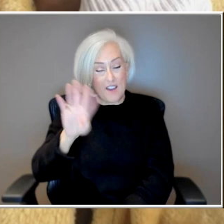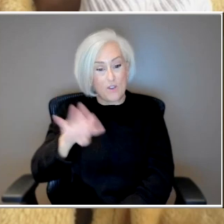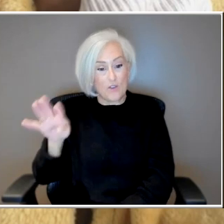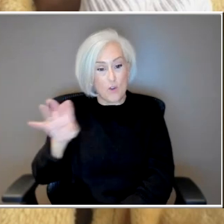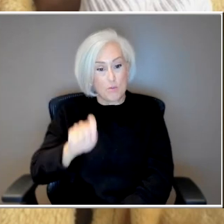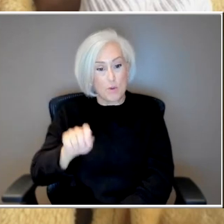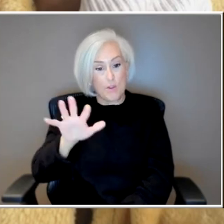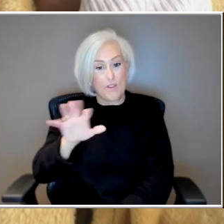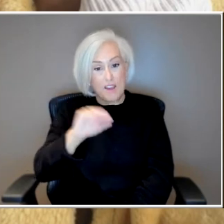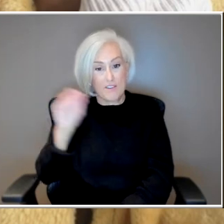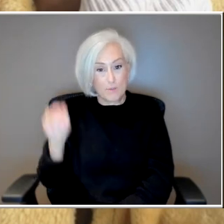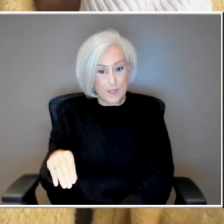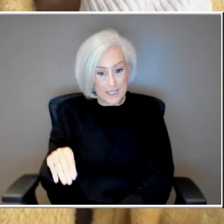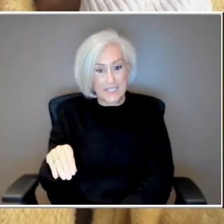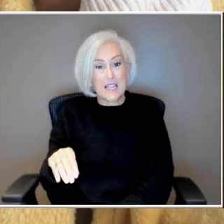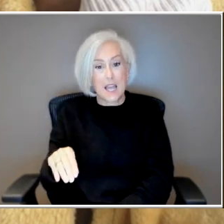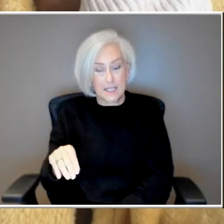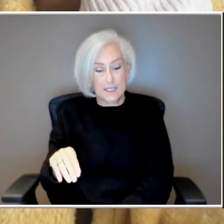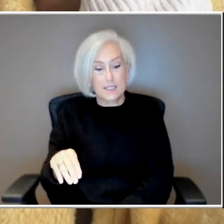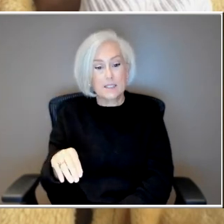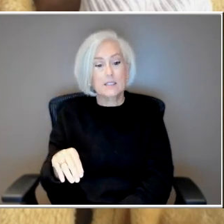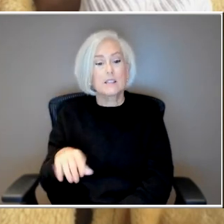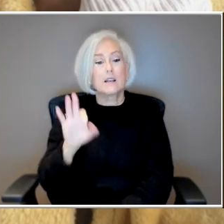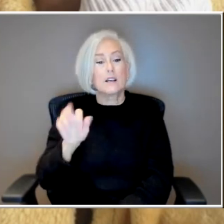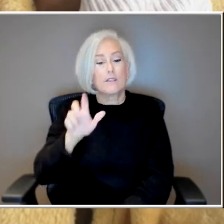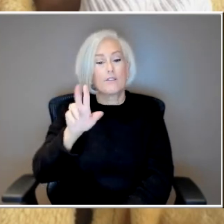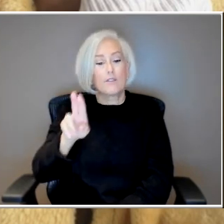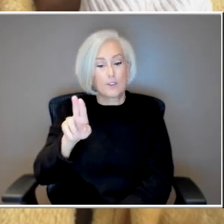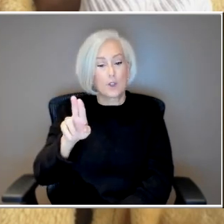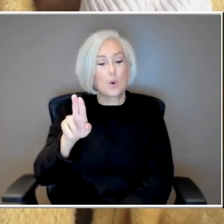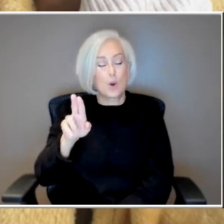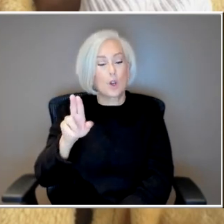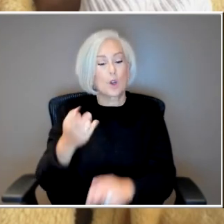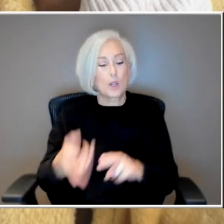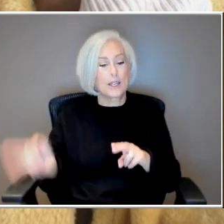44.5%. Flu vaccine is higher uptake than the COVID vaccine,